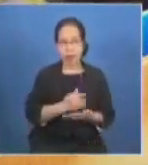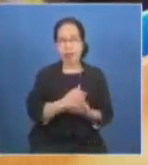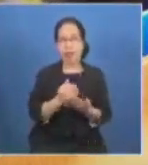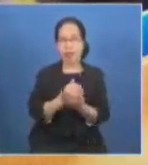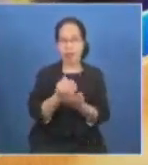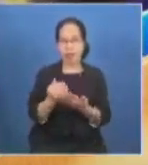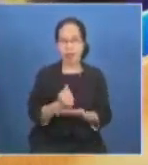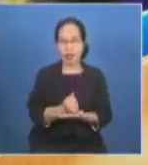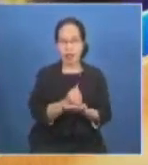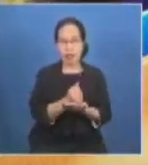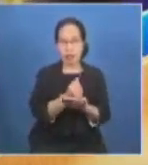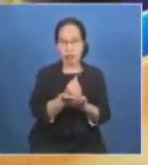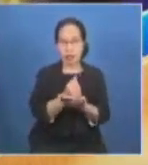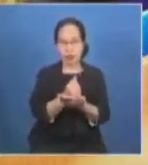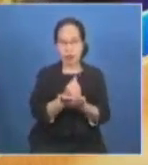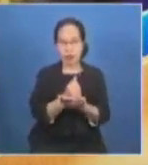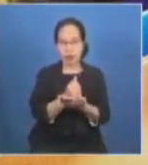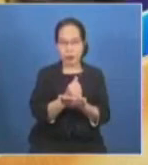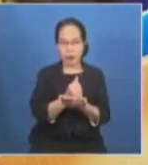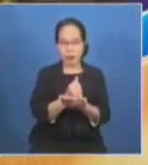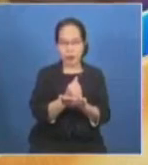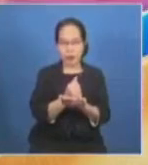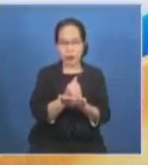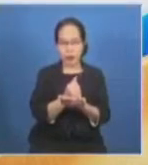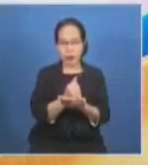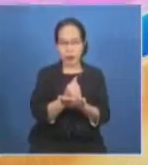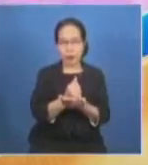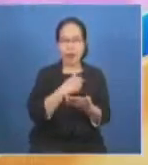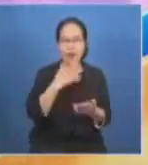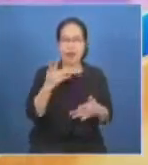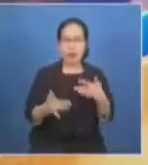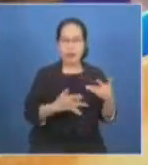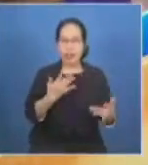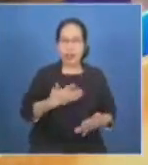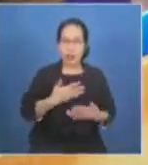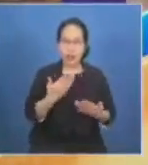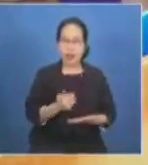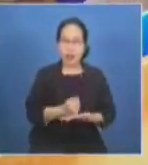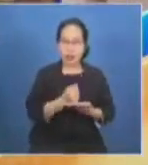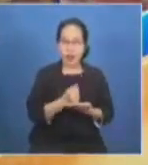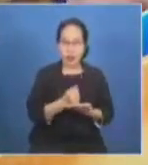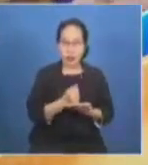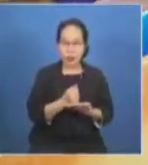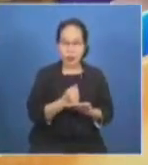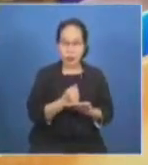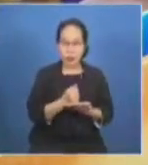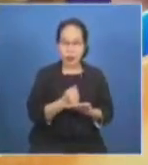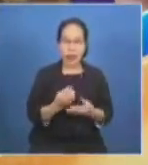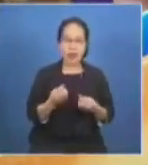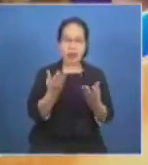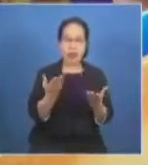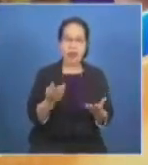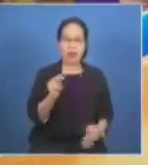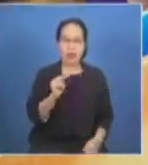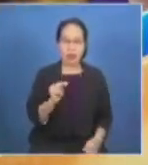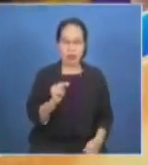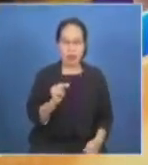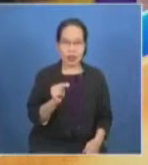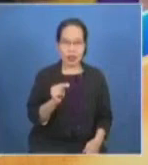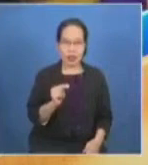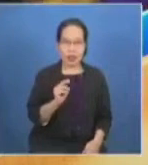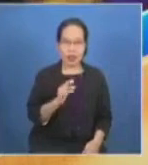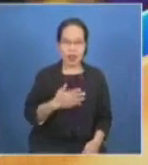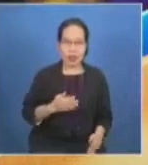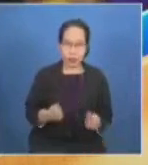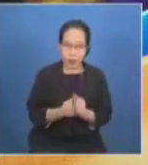I also would like to share. It really feels nice in the heart to be able to help. If